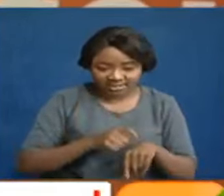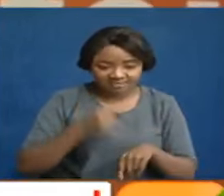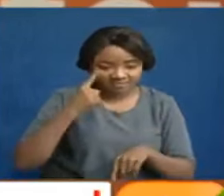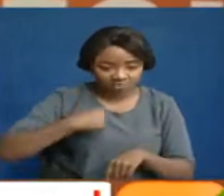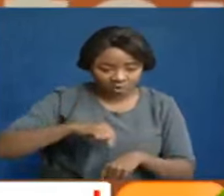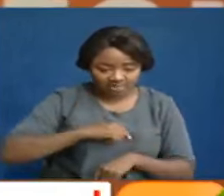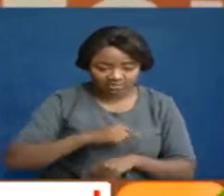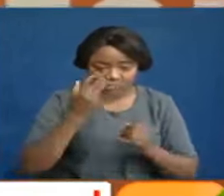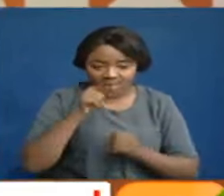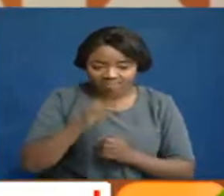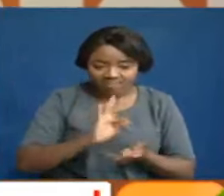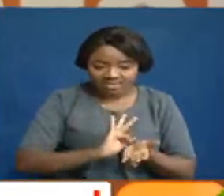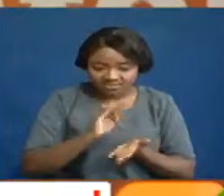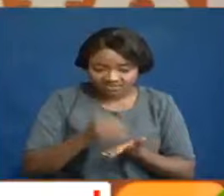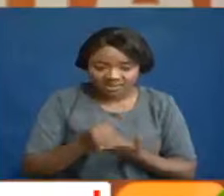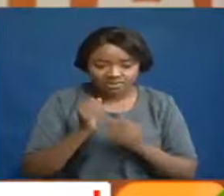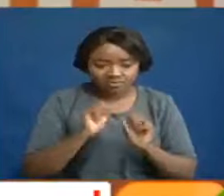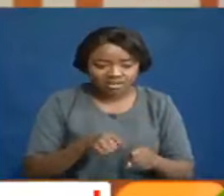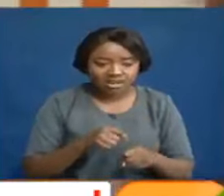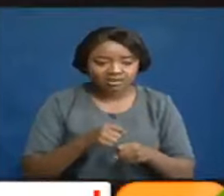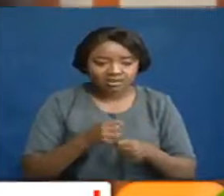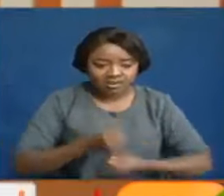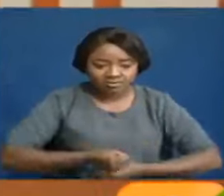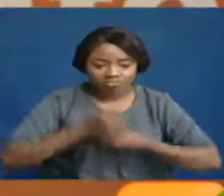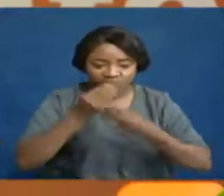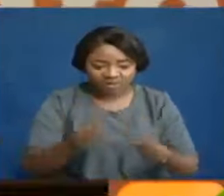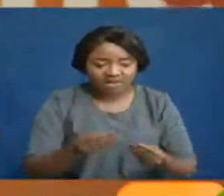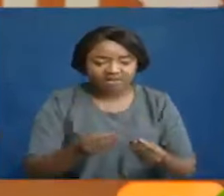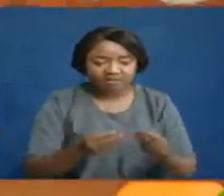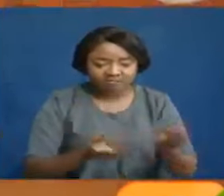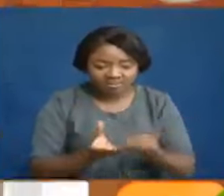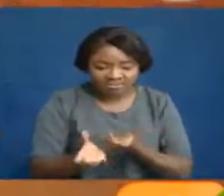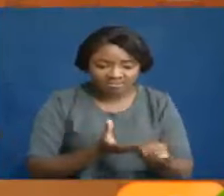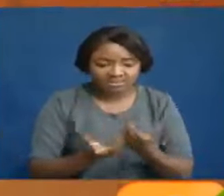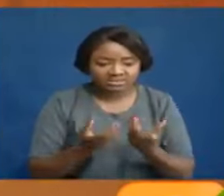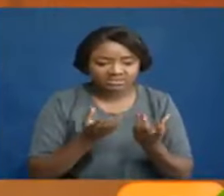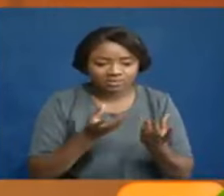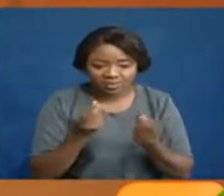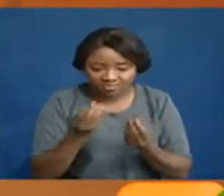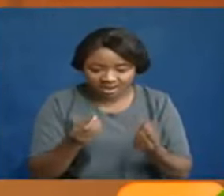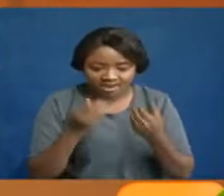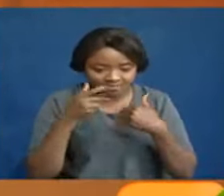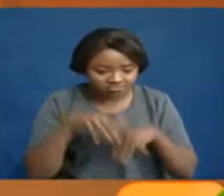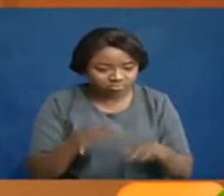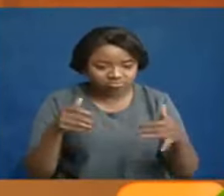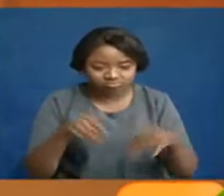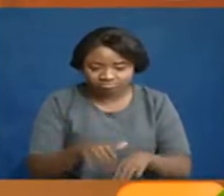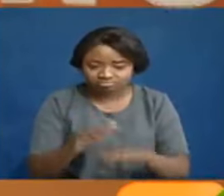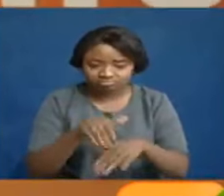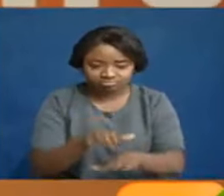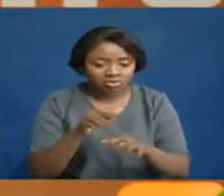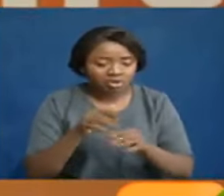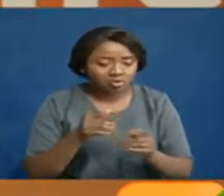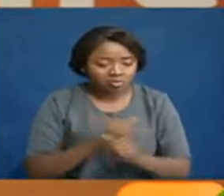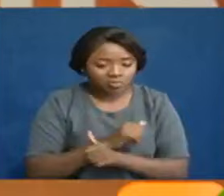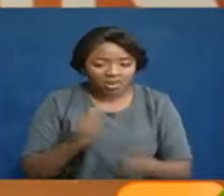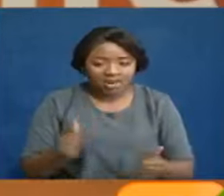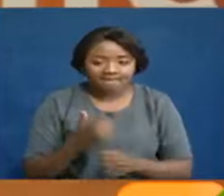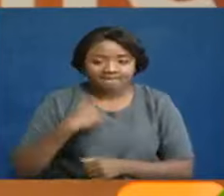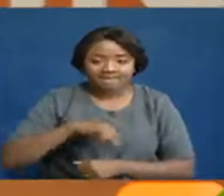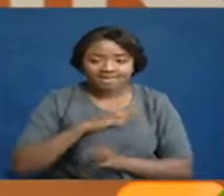which could be listed, to provide liquidity for investors and help develop Kenya's capital markets. But we want to